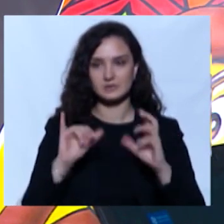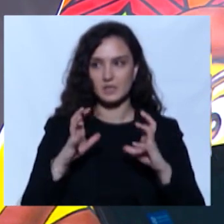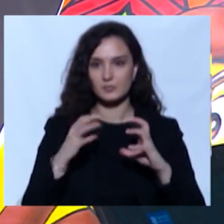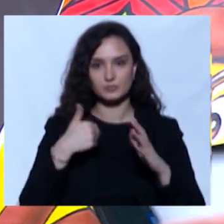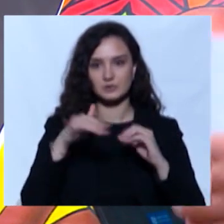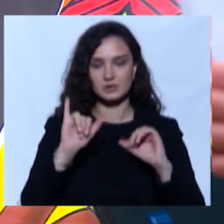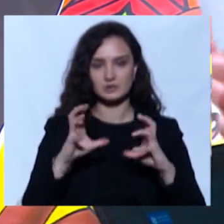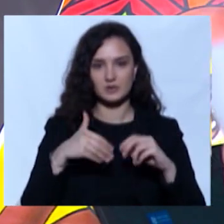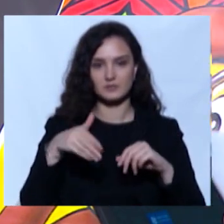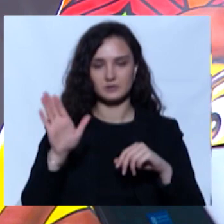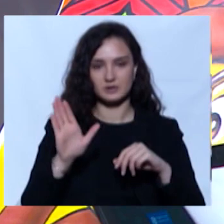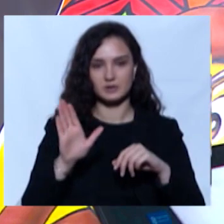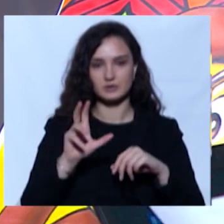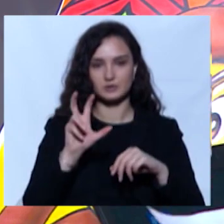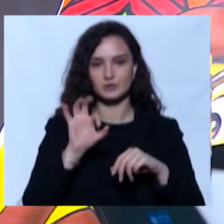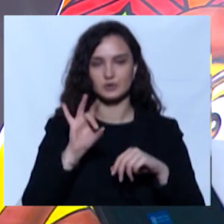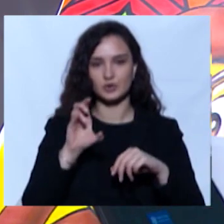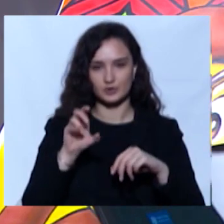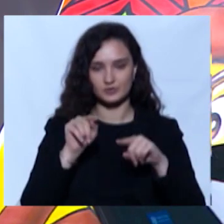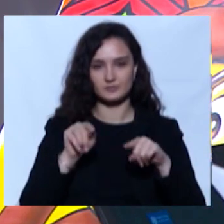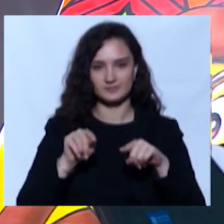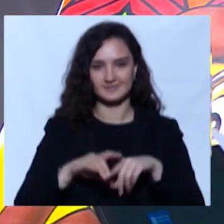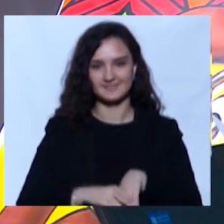go? George ran after it.